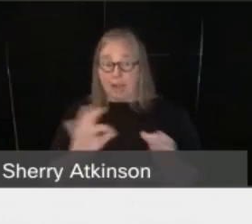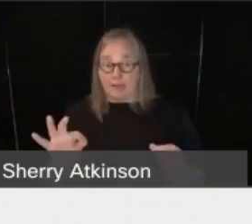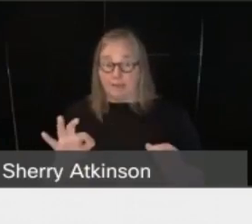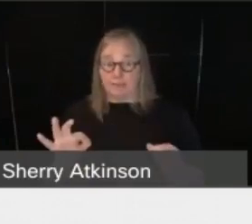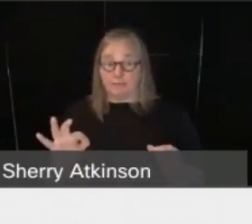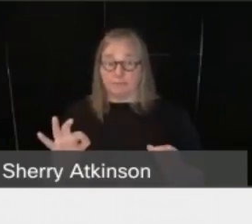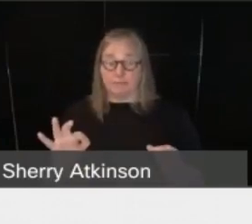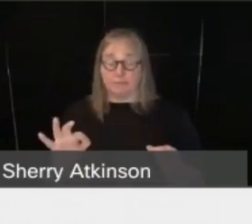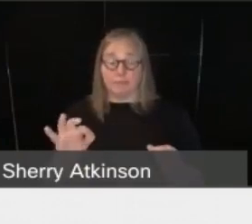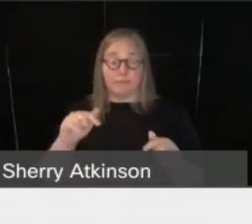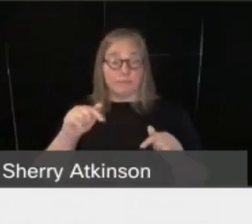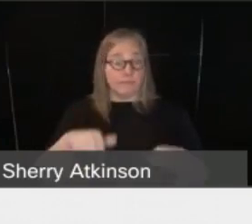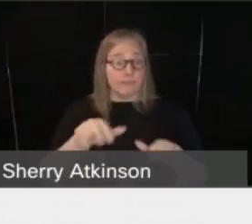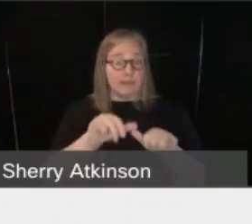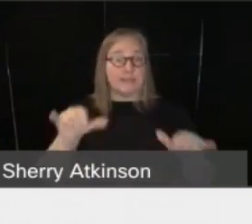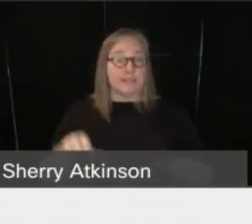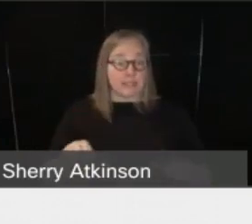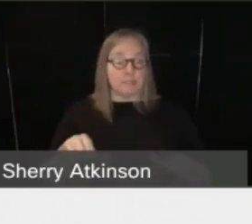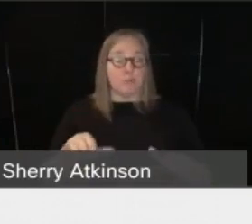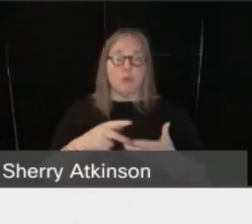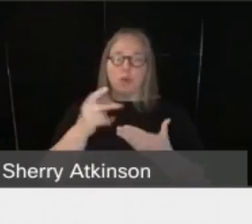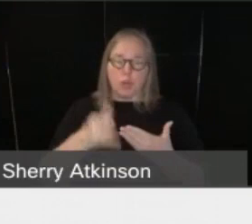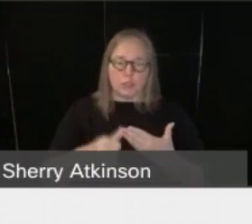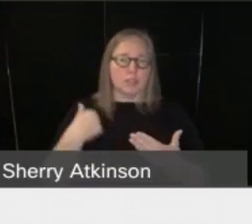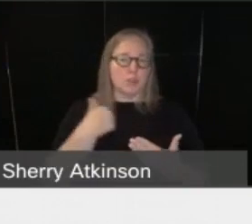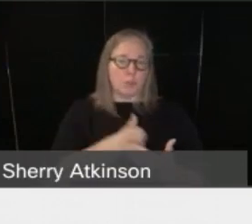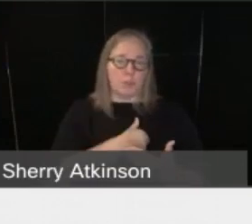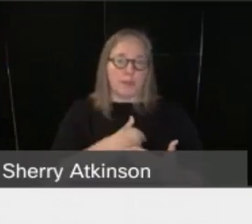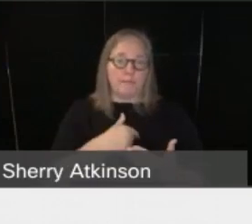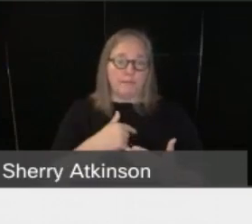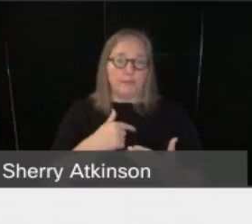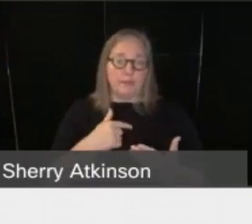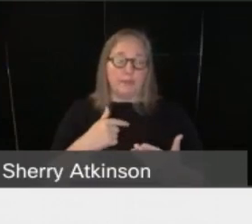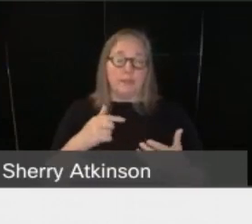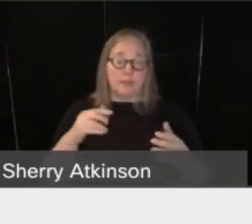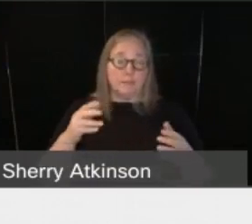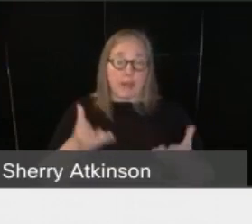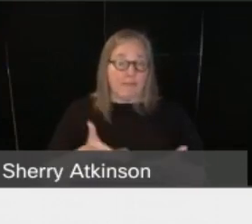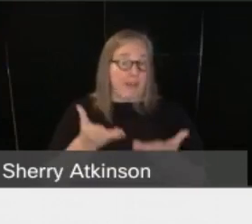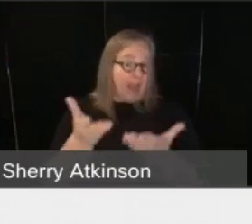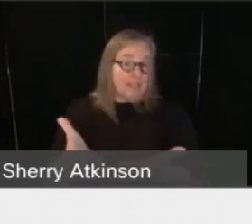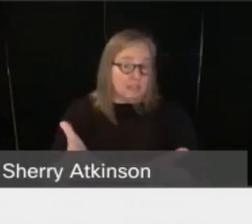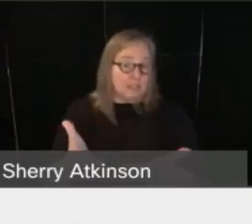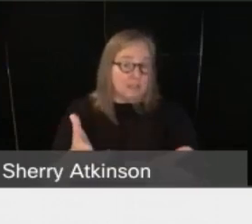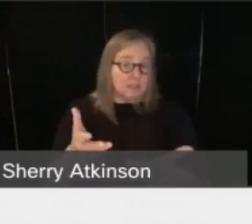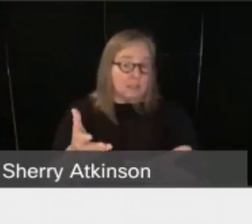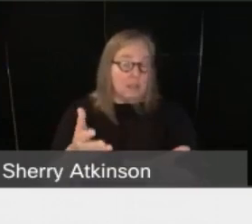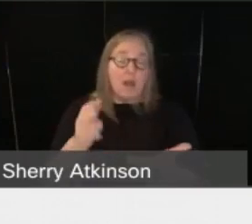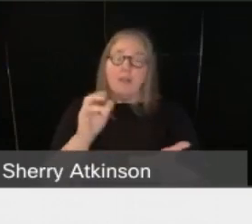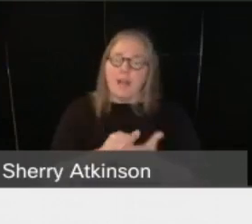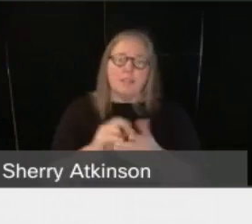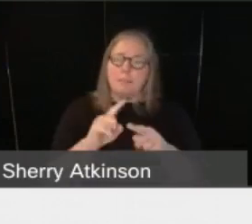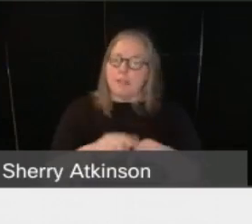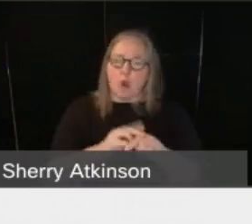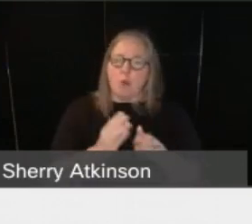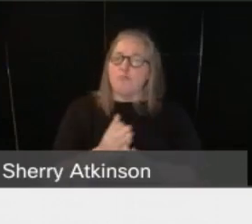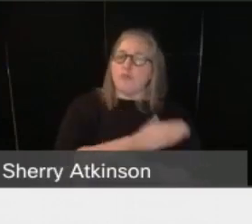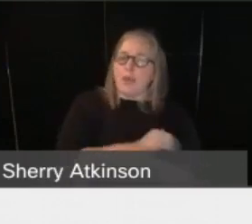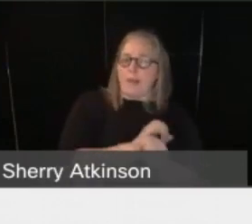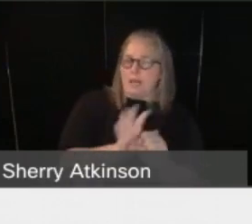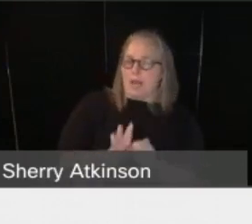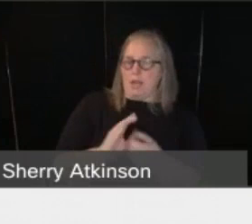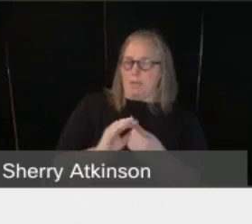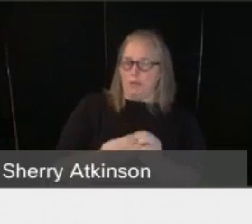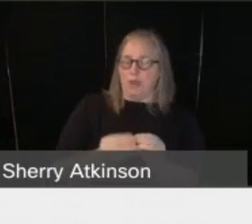this system, the projects of which we have been advanced, was based upon pre-pandemic numbers. And it behooves all of